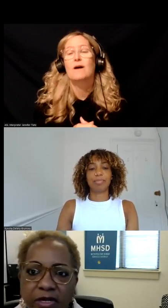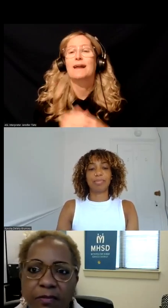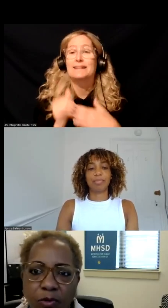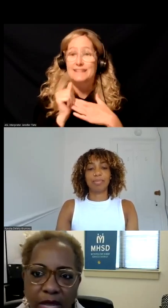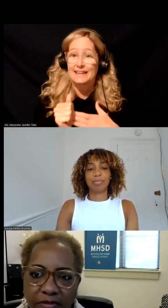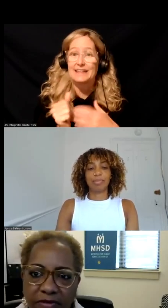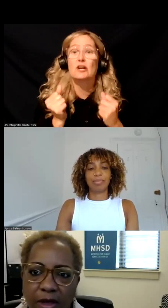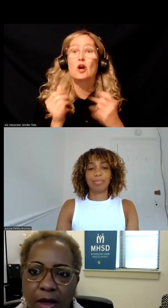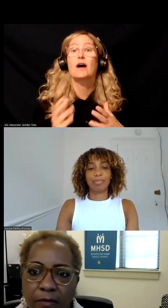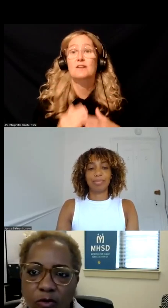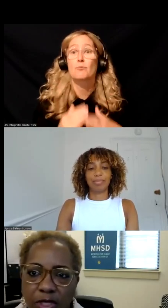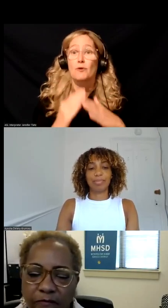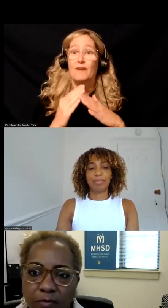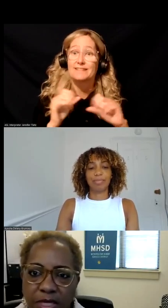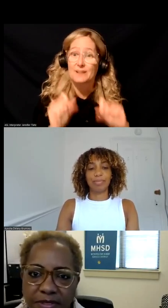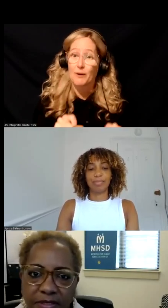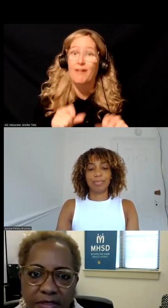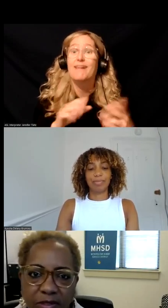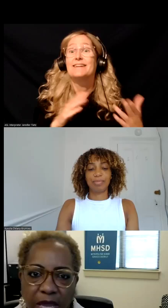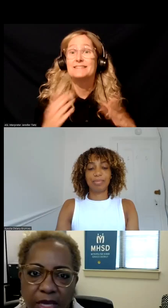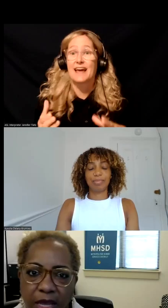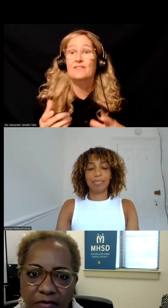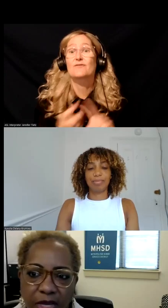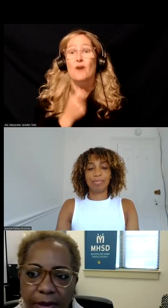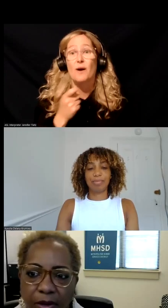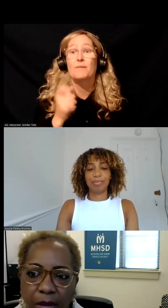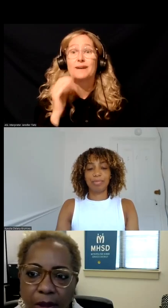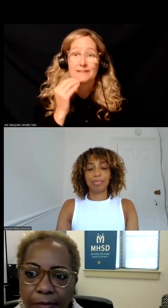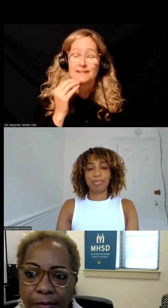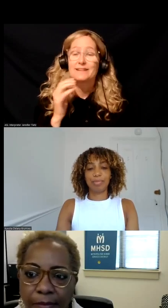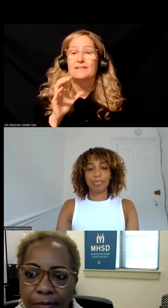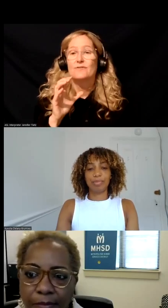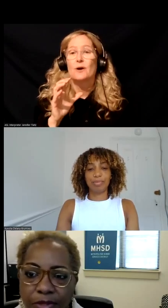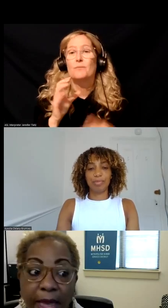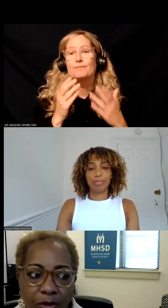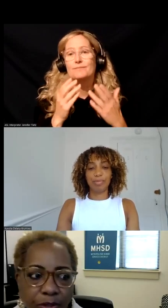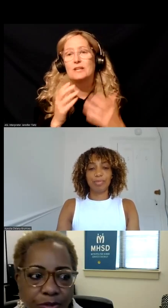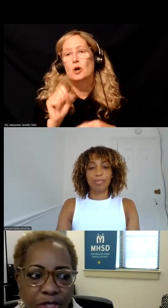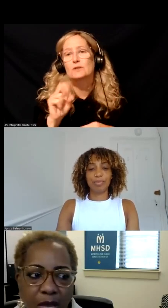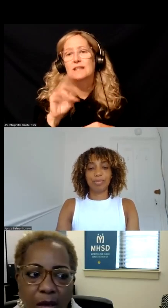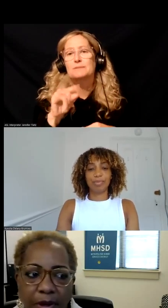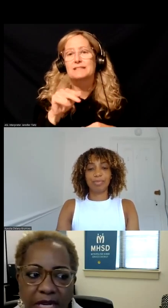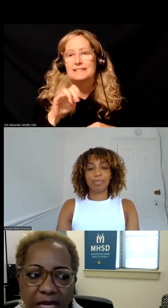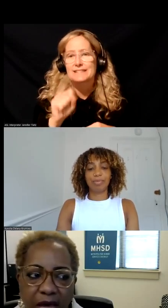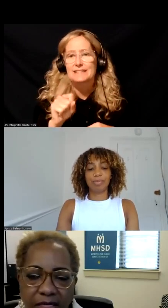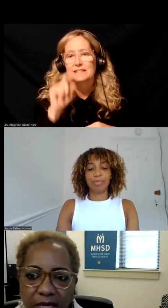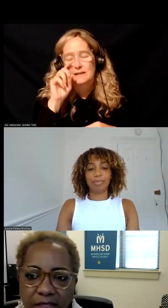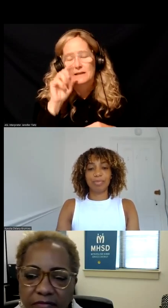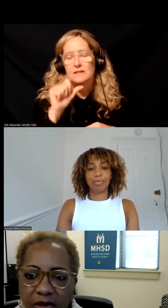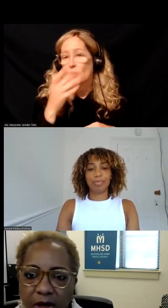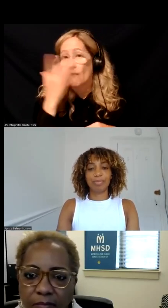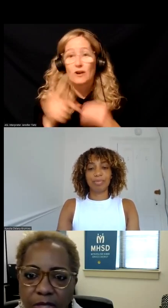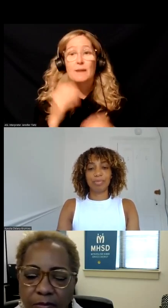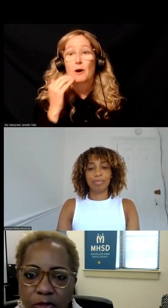of preventable deaths from substances. So we can't forget about tobacco use. But in the